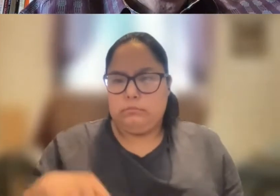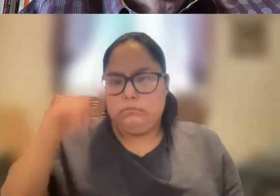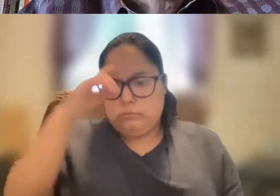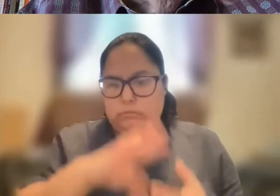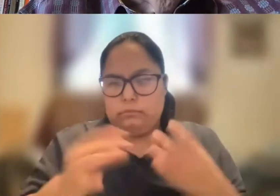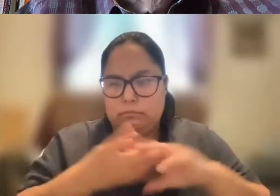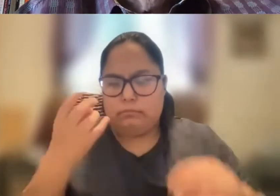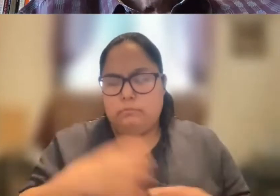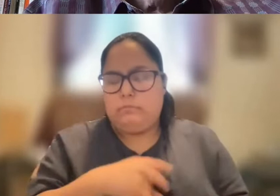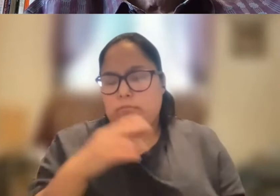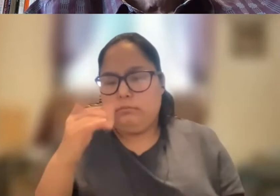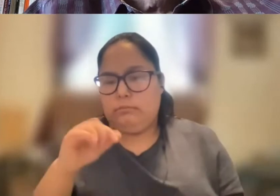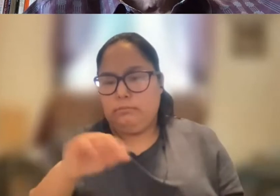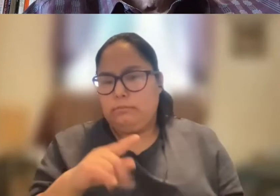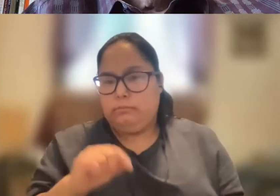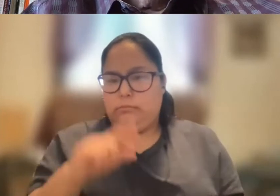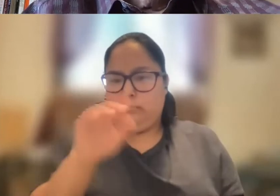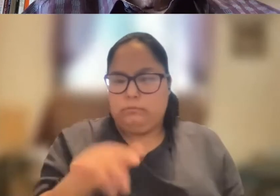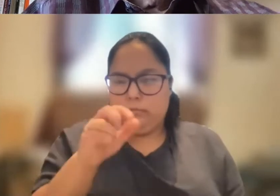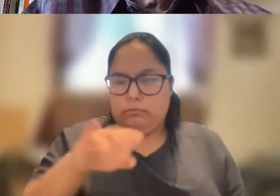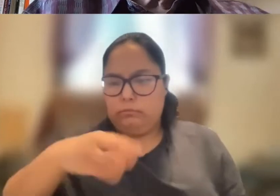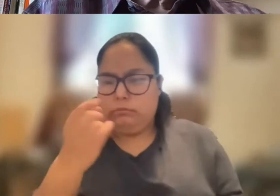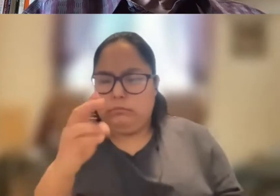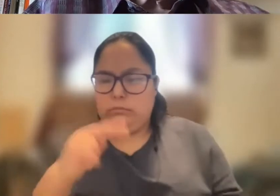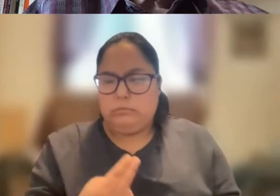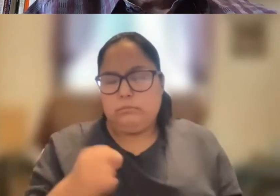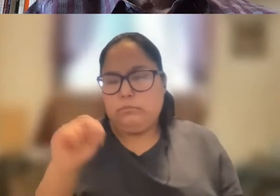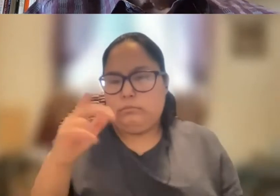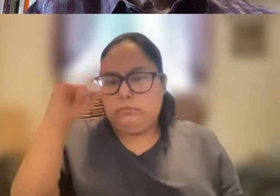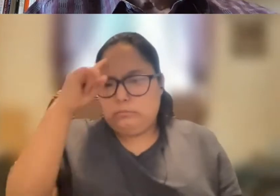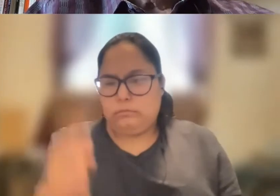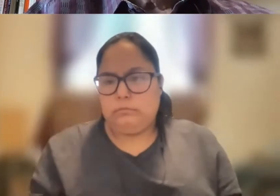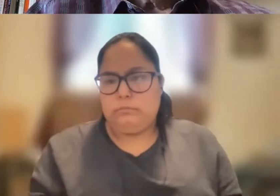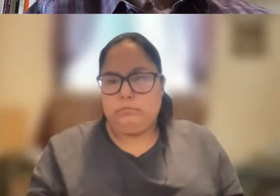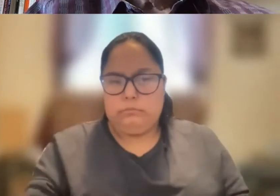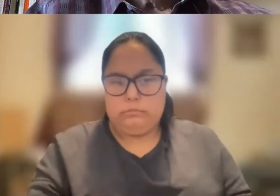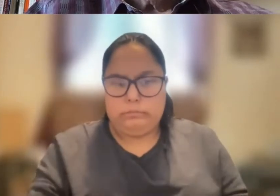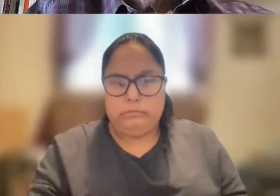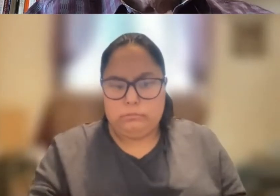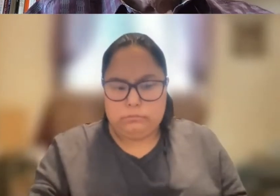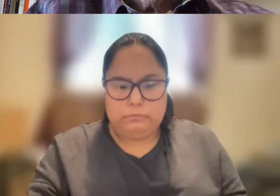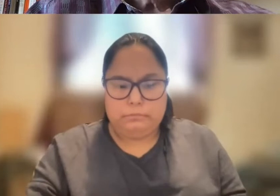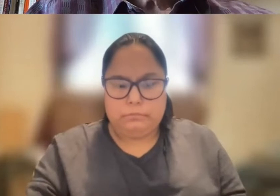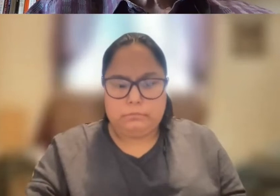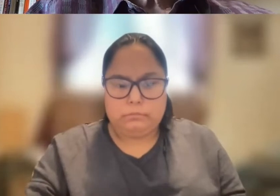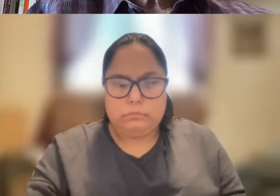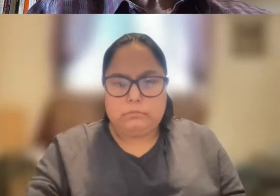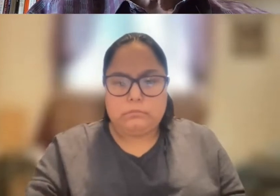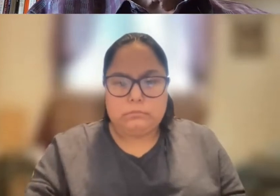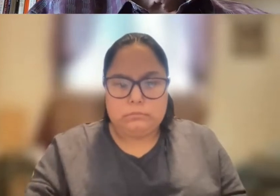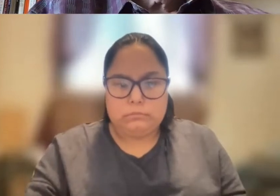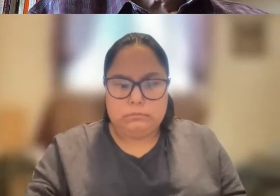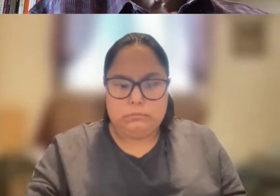story as inspirational and as moving as yours, John, but it's clear that there's been a lot of